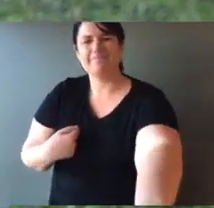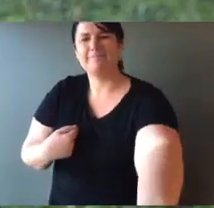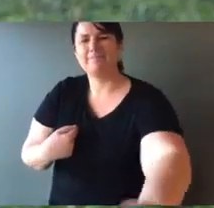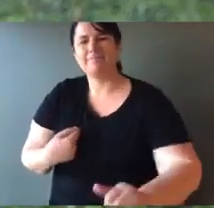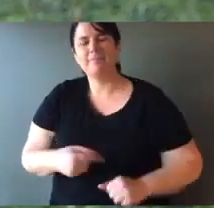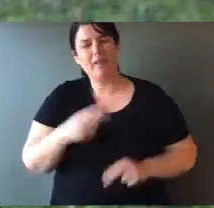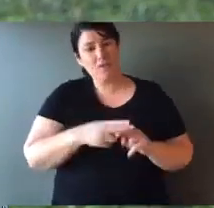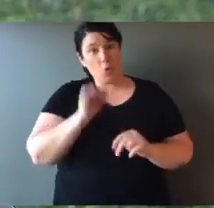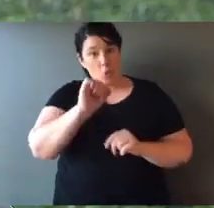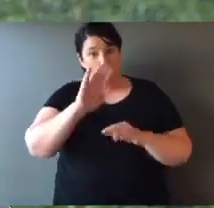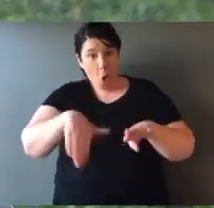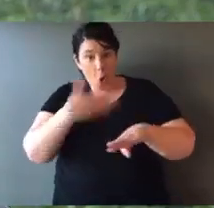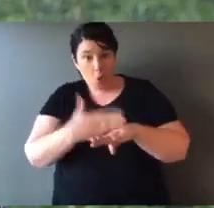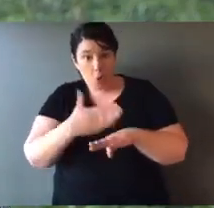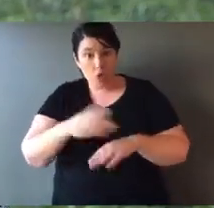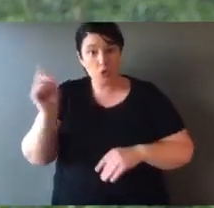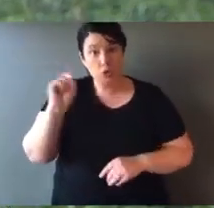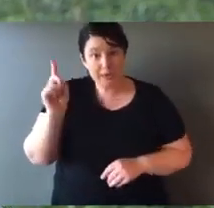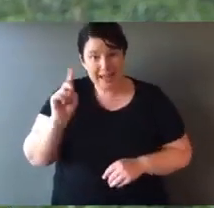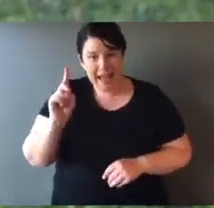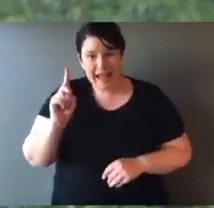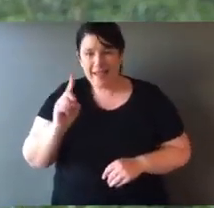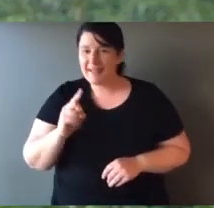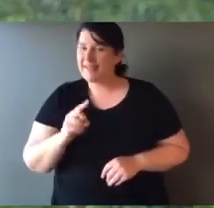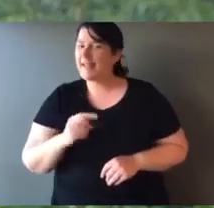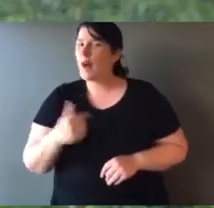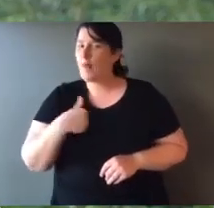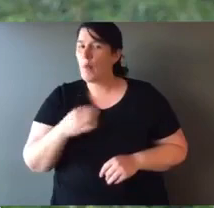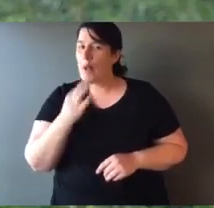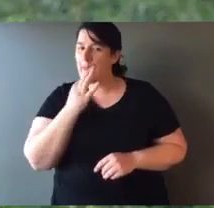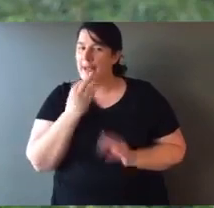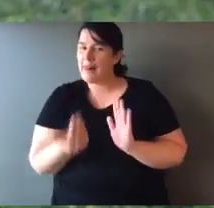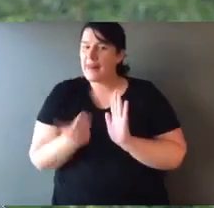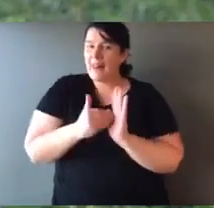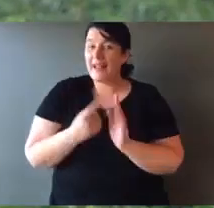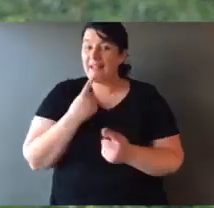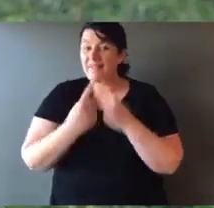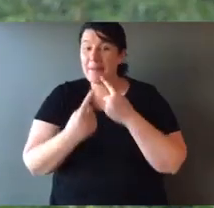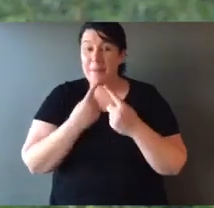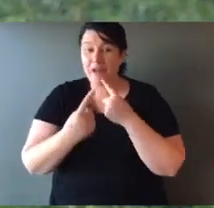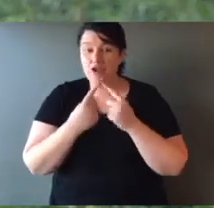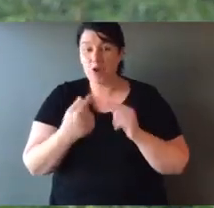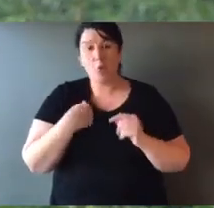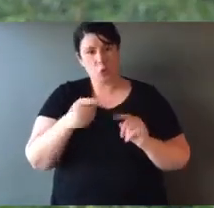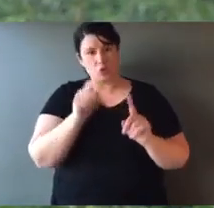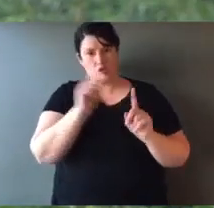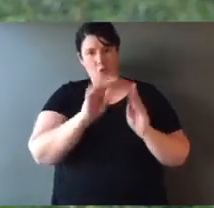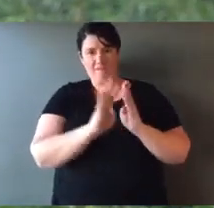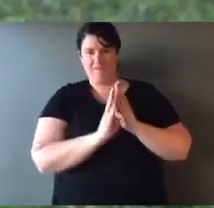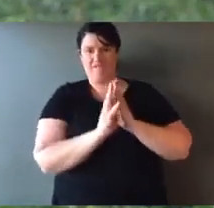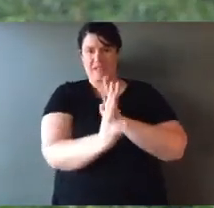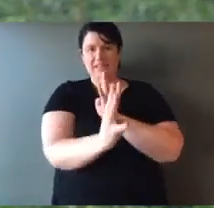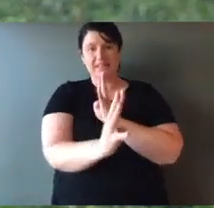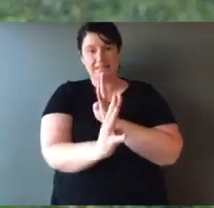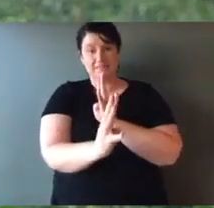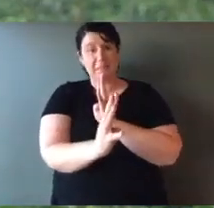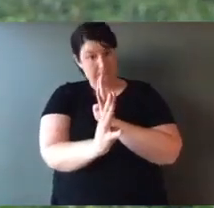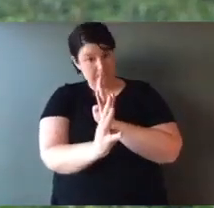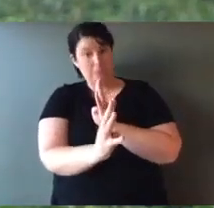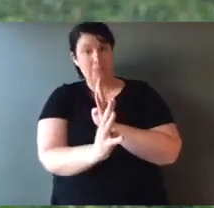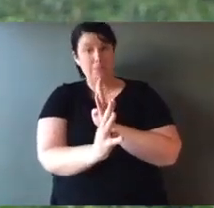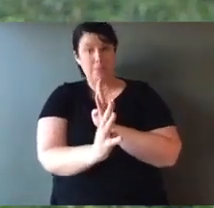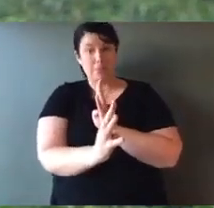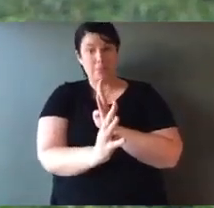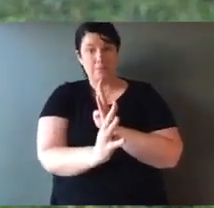important to Aussie Ark. And for your homework today, I want something that's quite detailed. I want you to draw me a